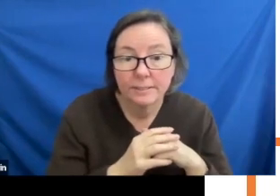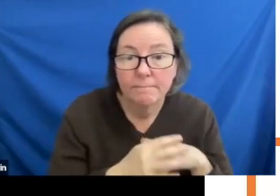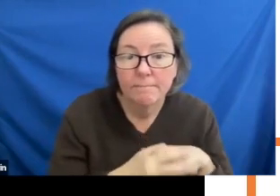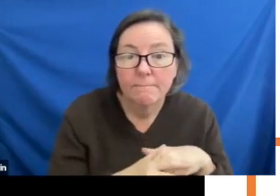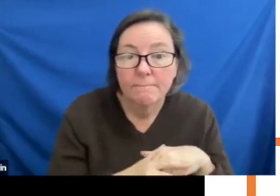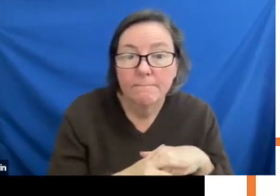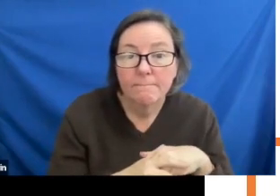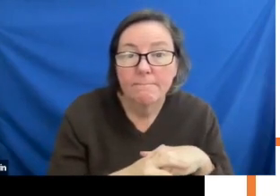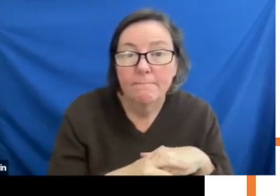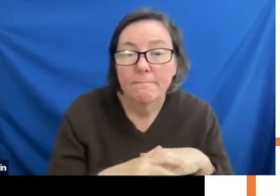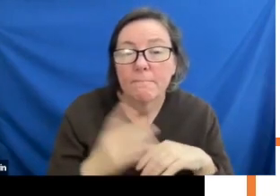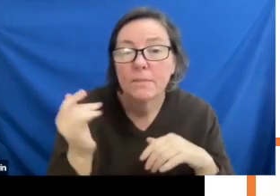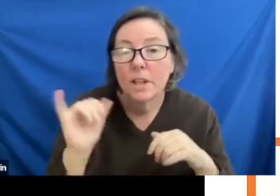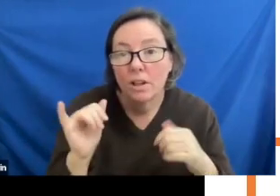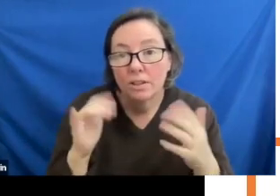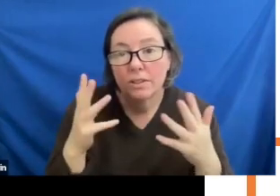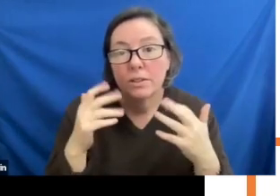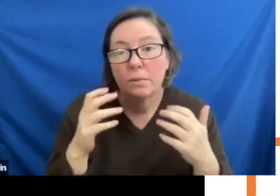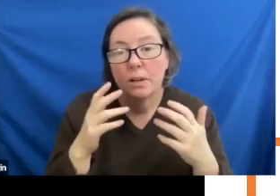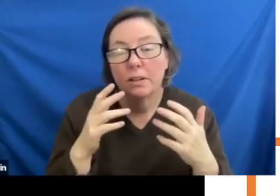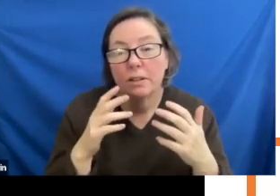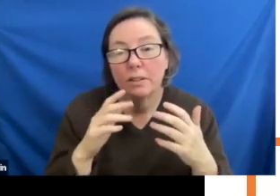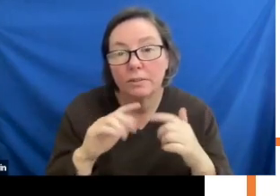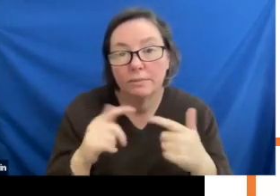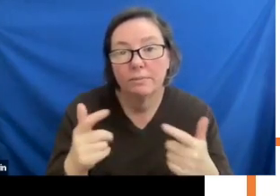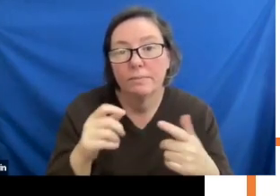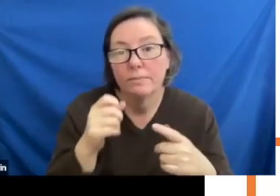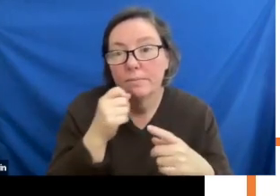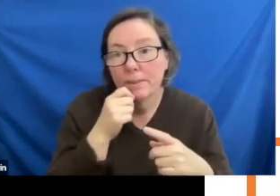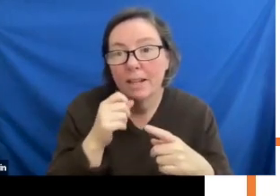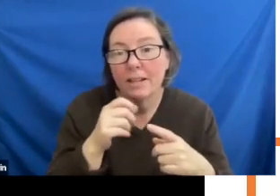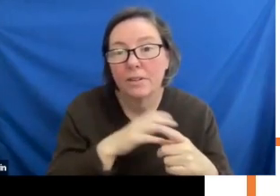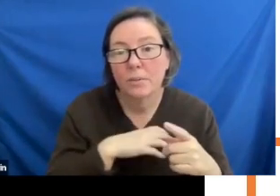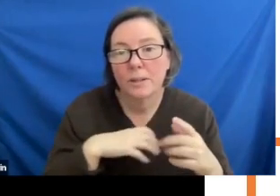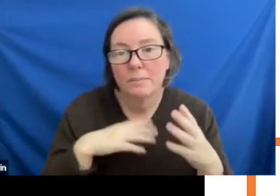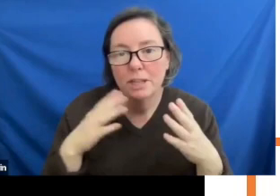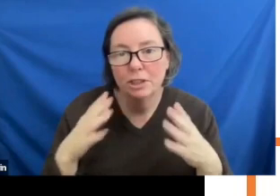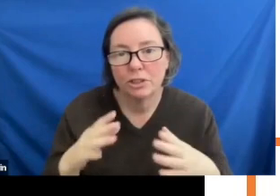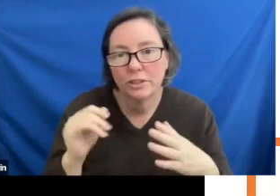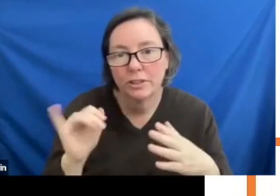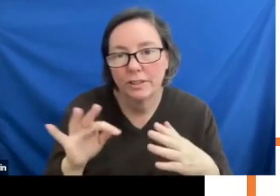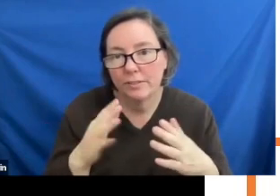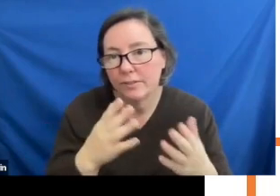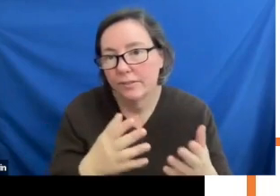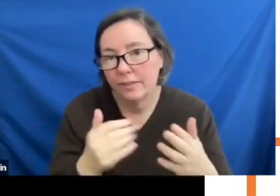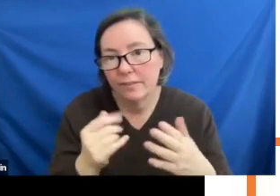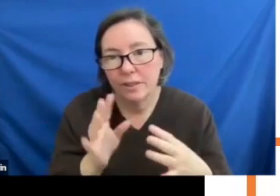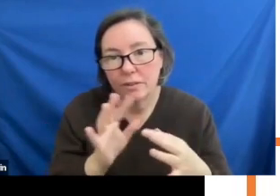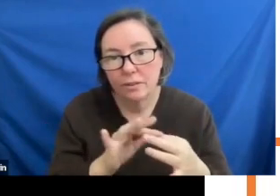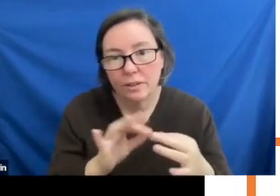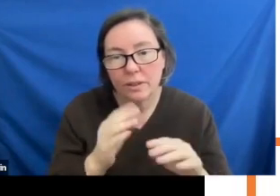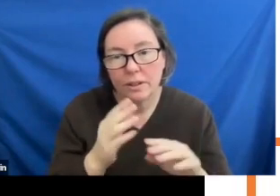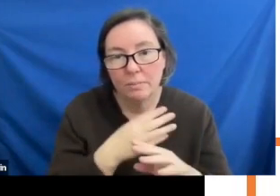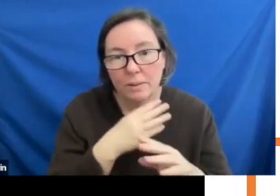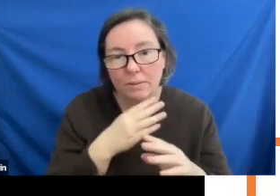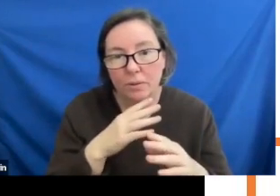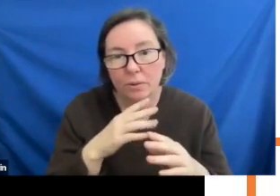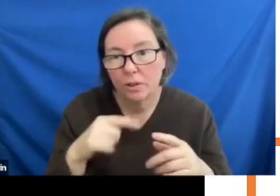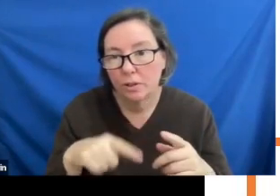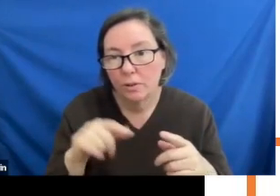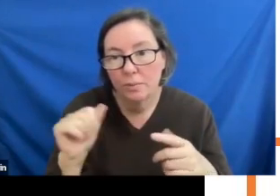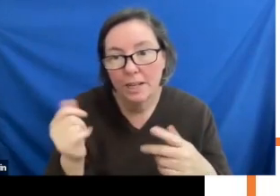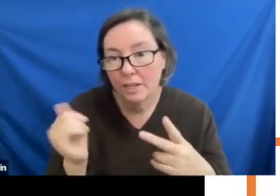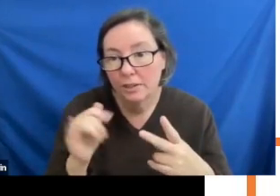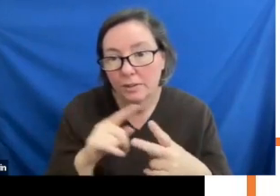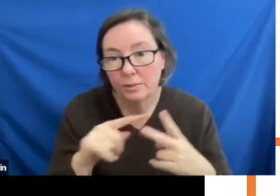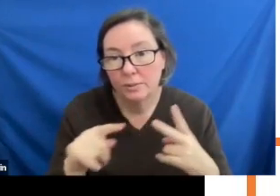I'd actually like to also hand the mic over to the Commissioner as well, if there are a few words you'd like to say prior to the Q&A too.